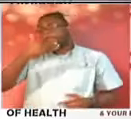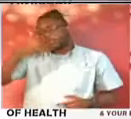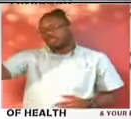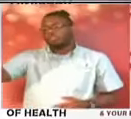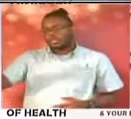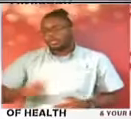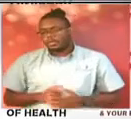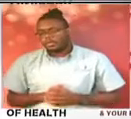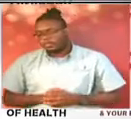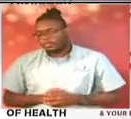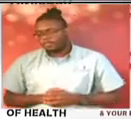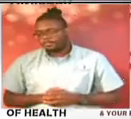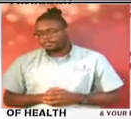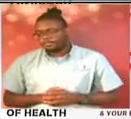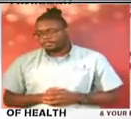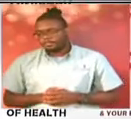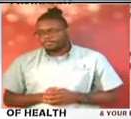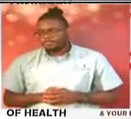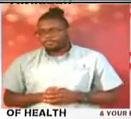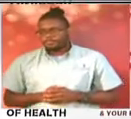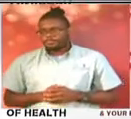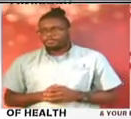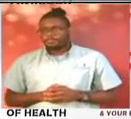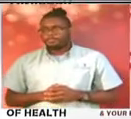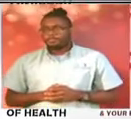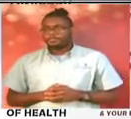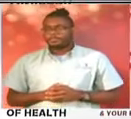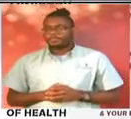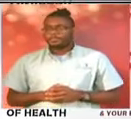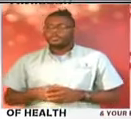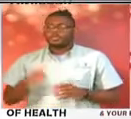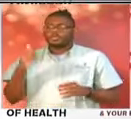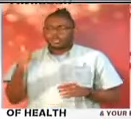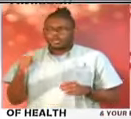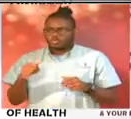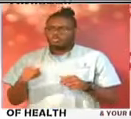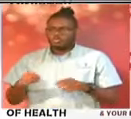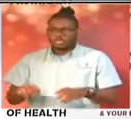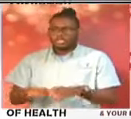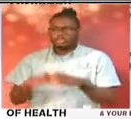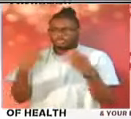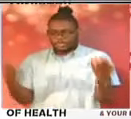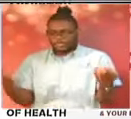Thank you very much, Dr. Hines. We go back to the Express.